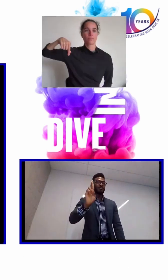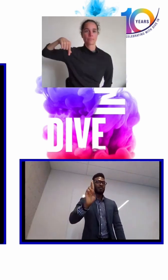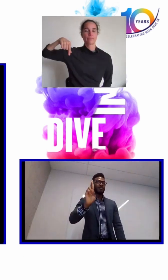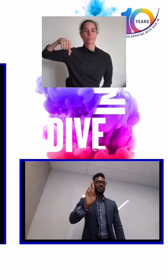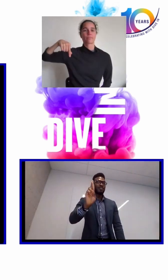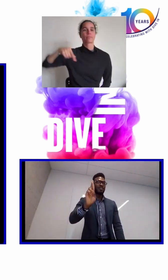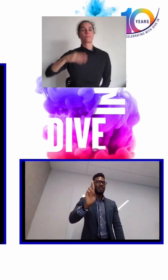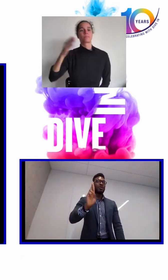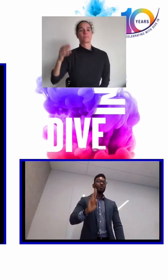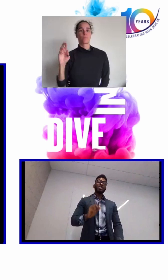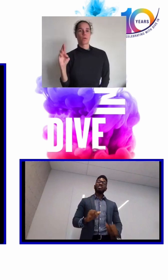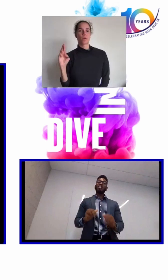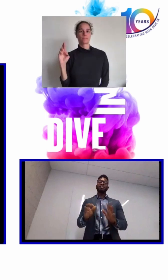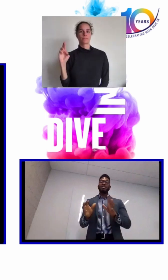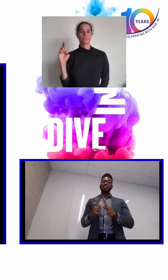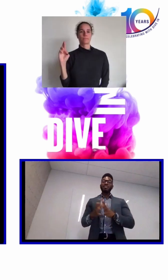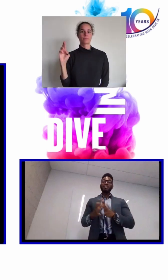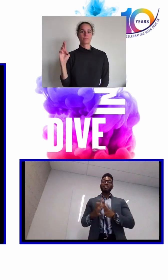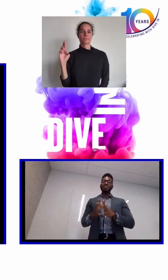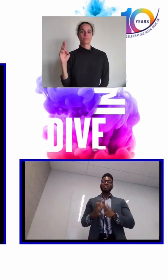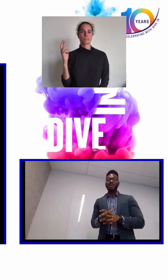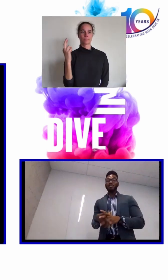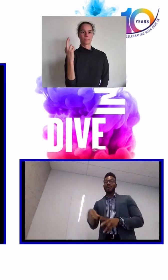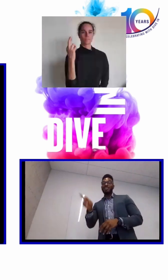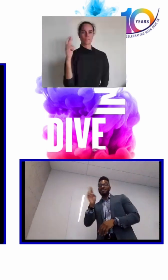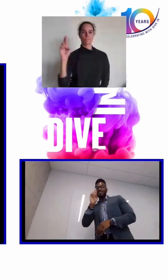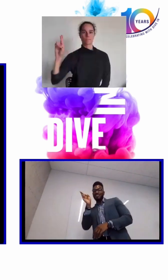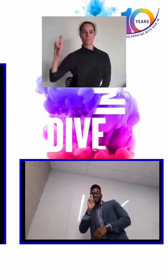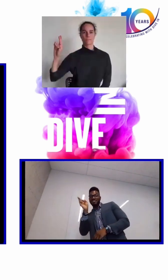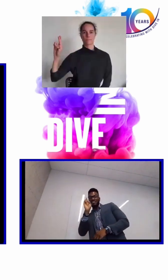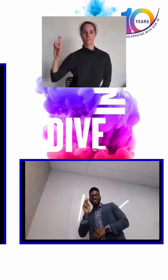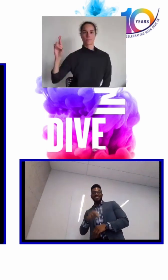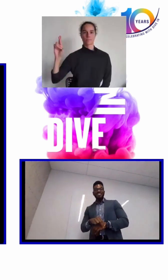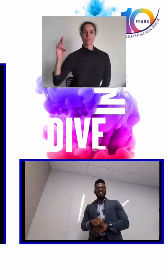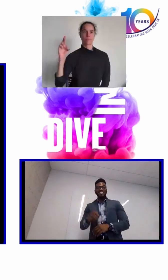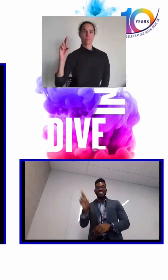R. We Gen Zs, we've turned out like